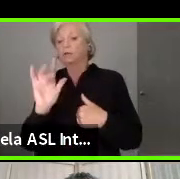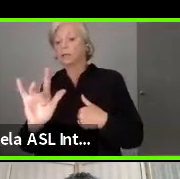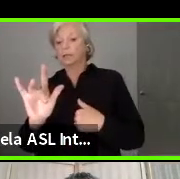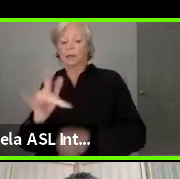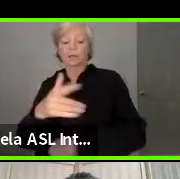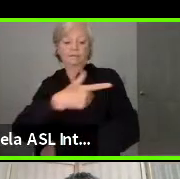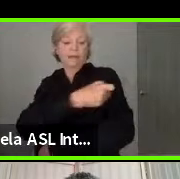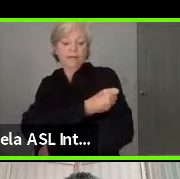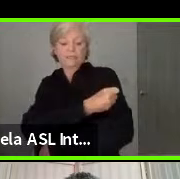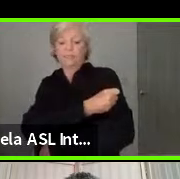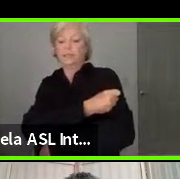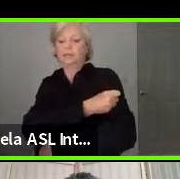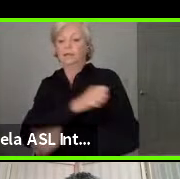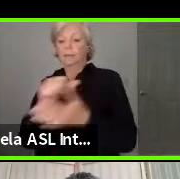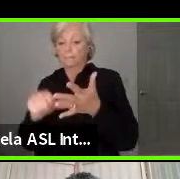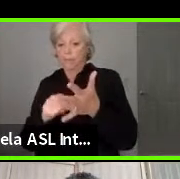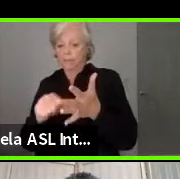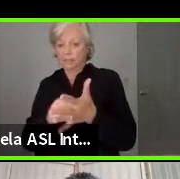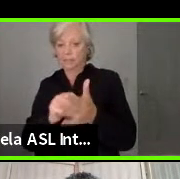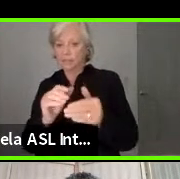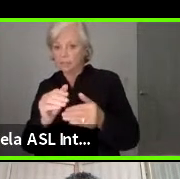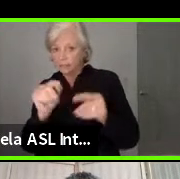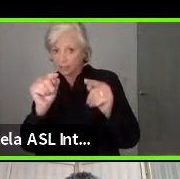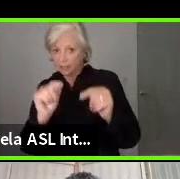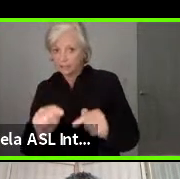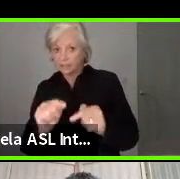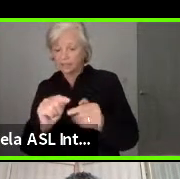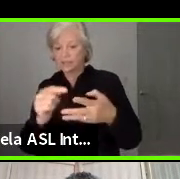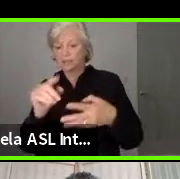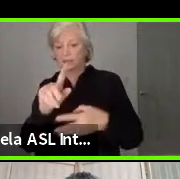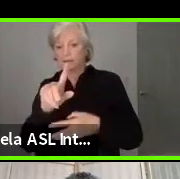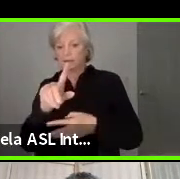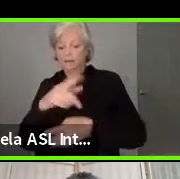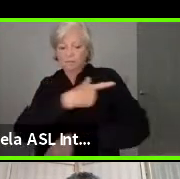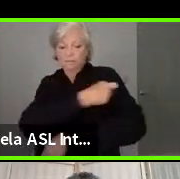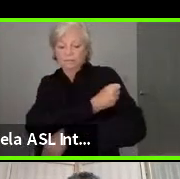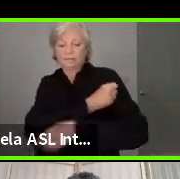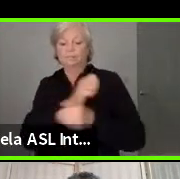And it's there, it says vaccines by date.